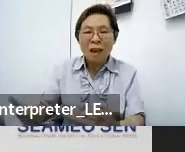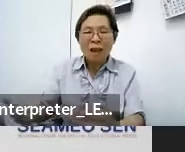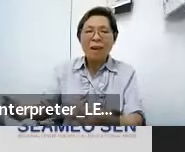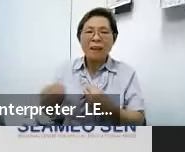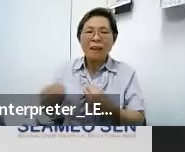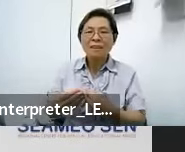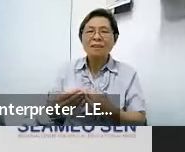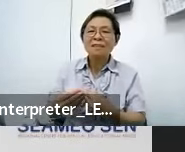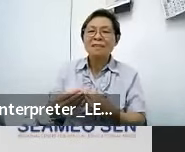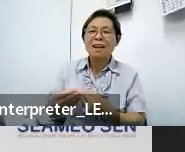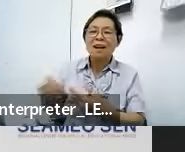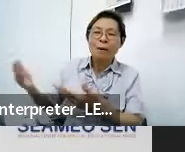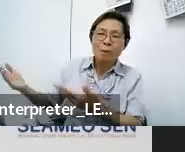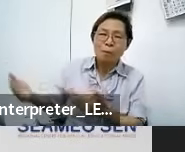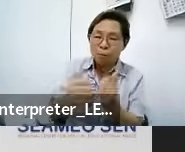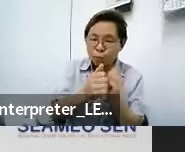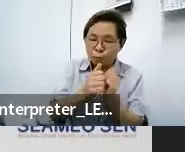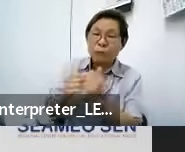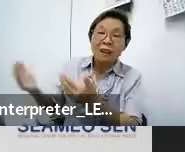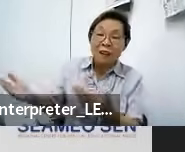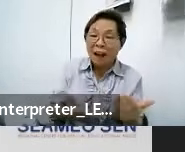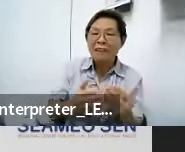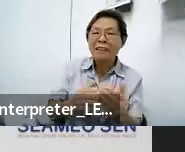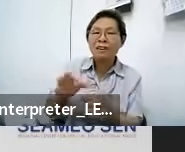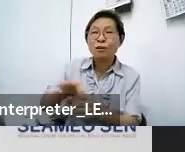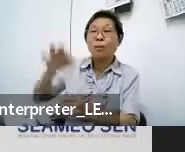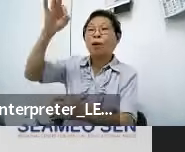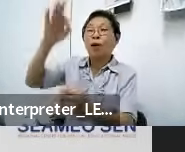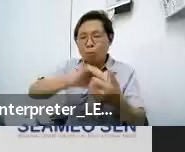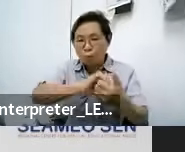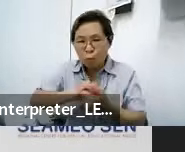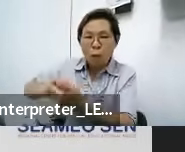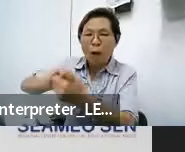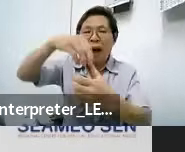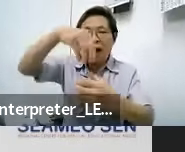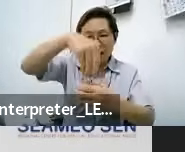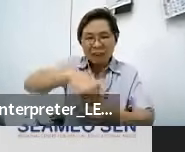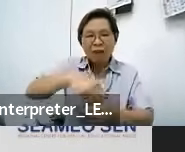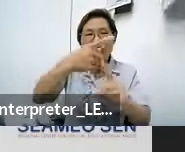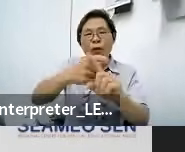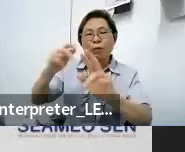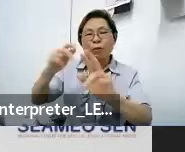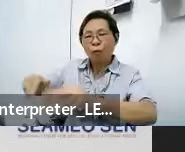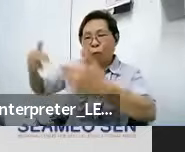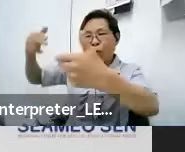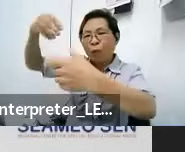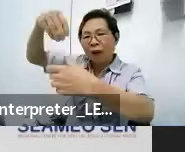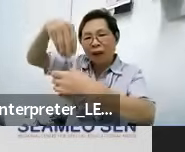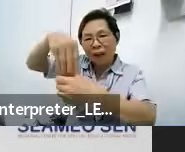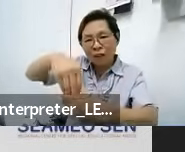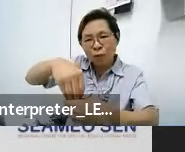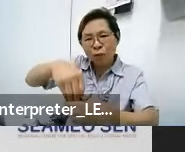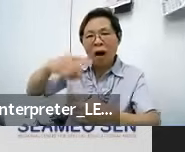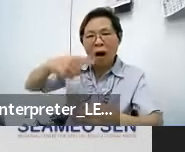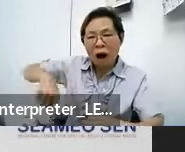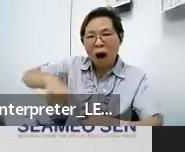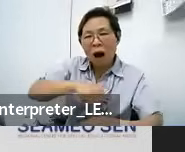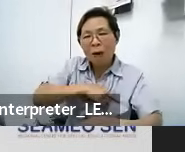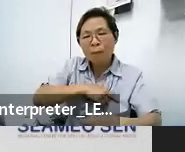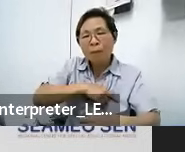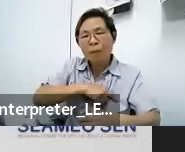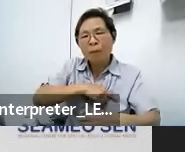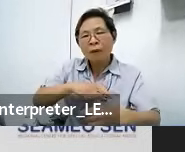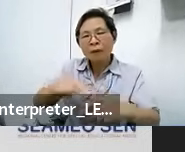carry the spirit of collaboration and the insights gained from this webinar into our respective spheres